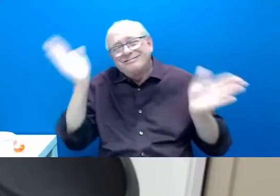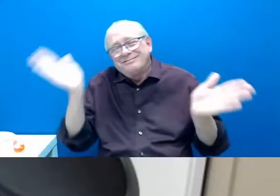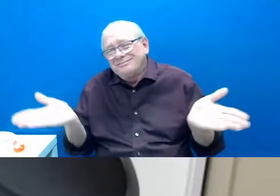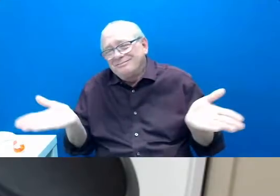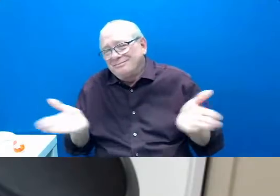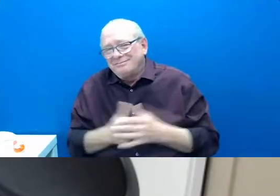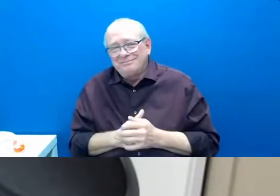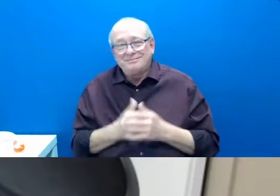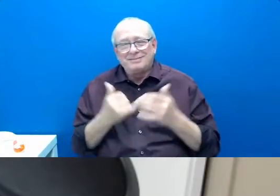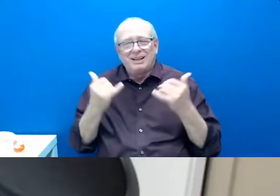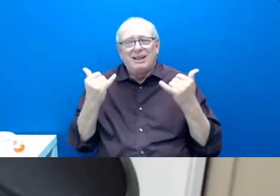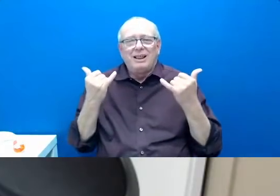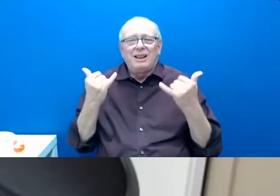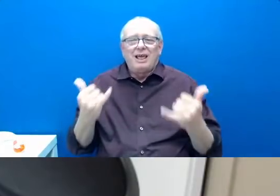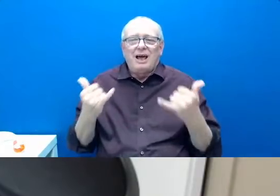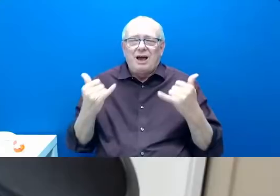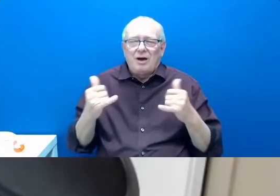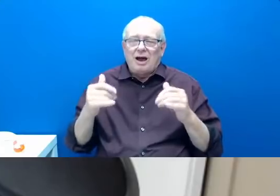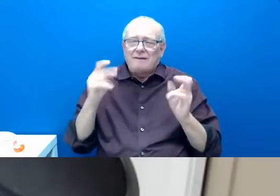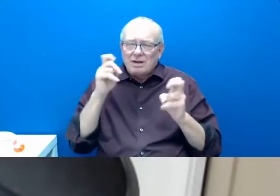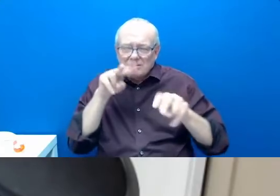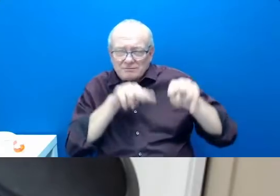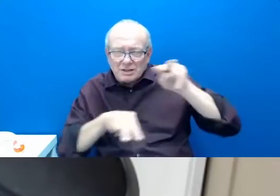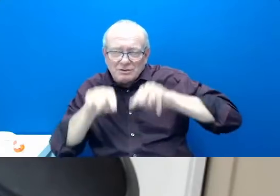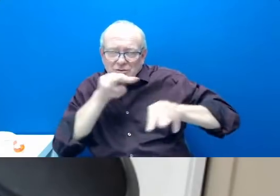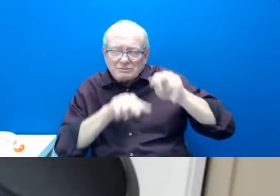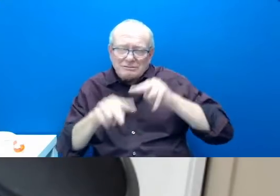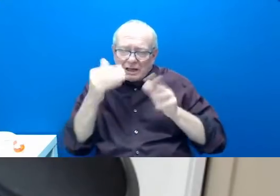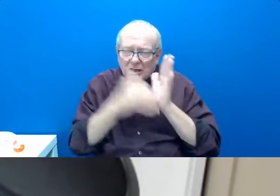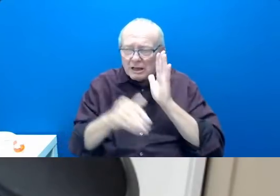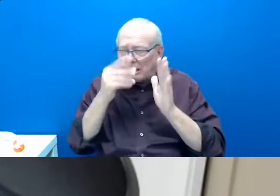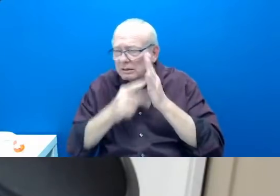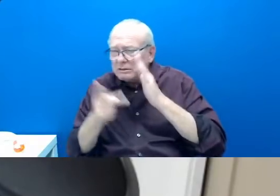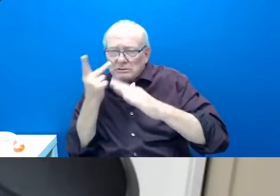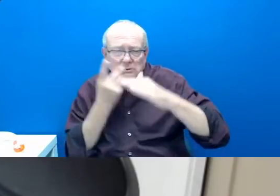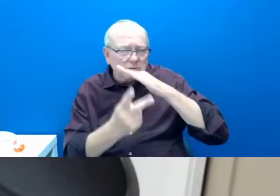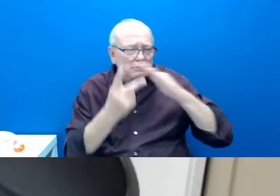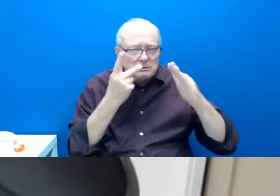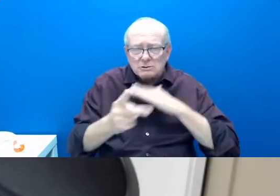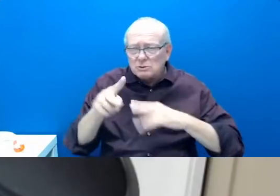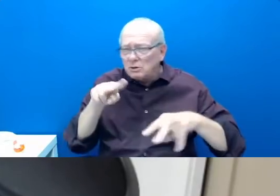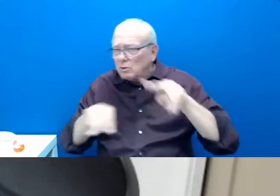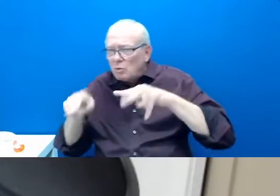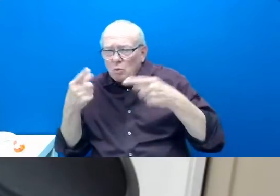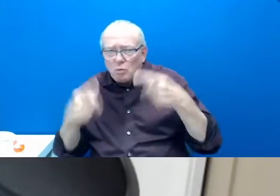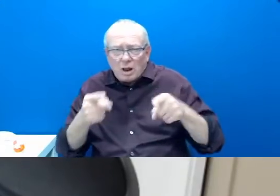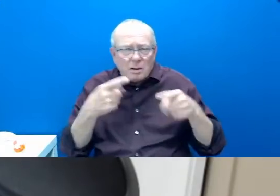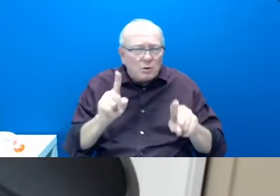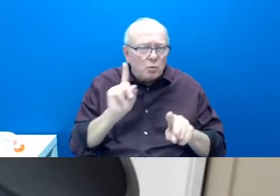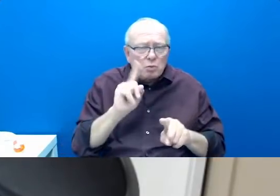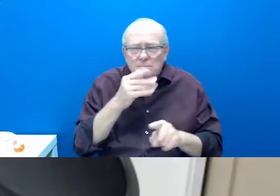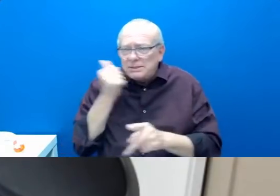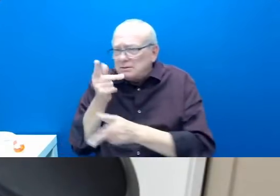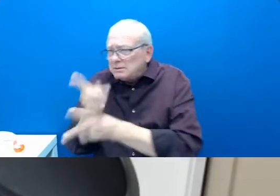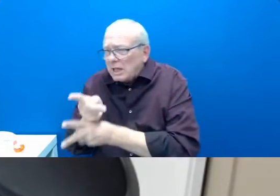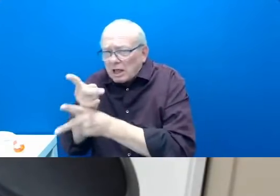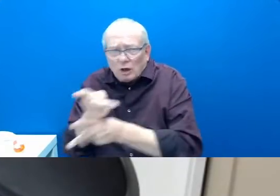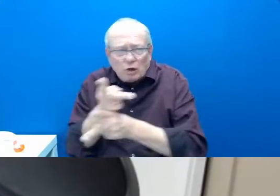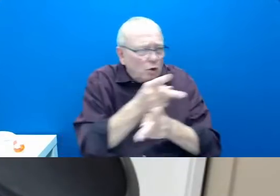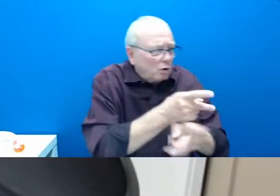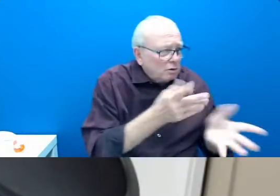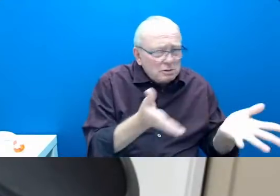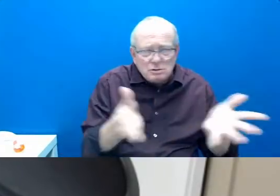constantly reevaluating things. We're trying to figure out where things are going, and trying to figure out the best methods to look after